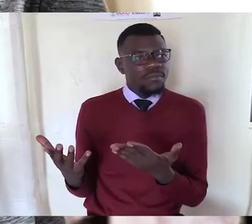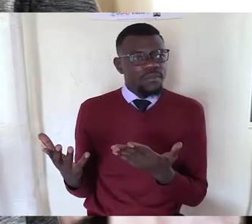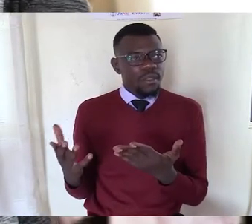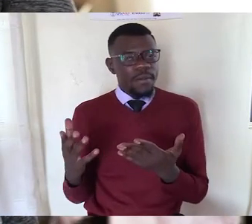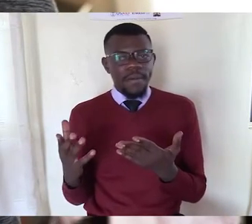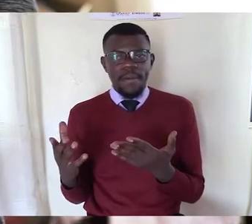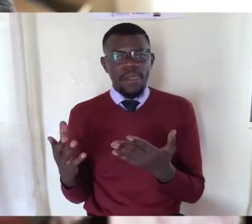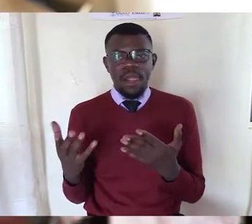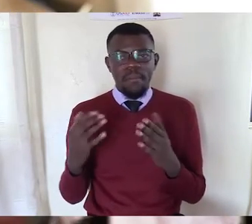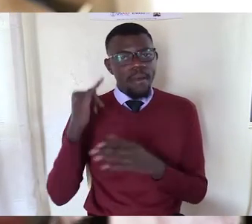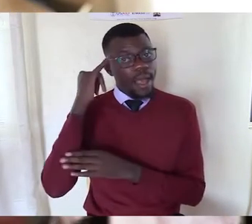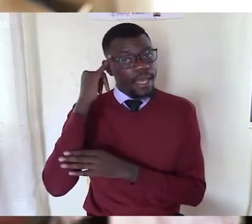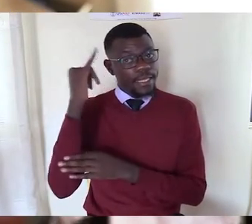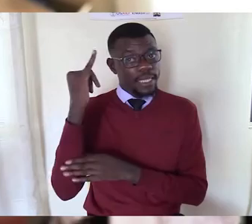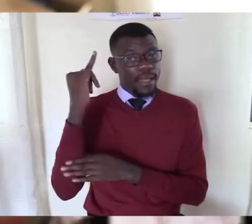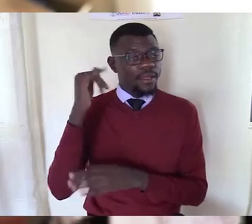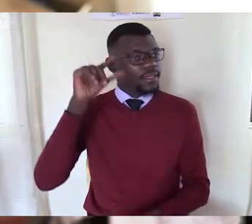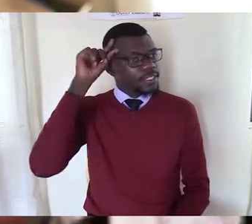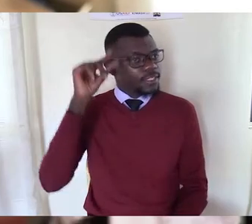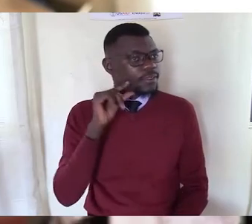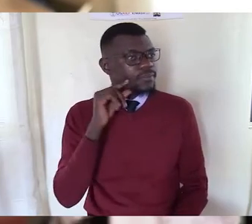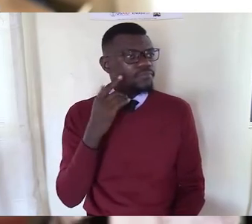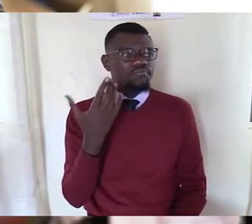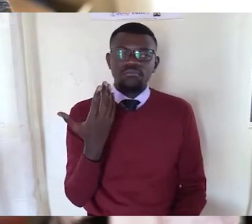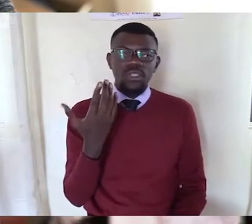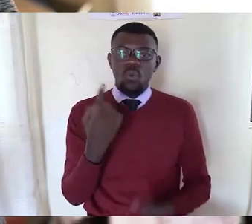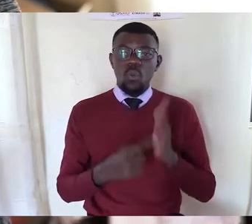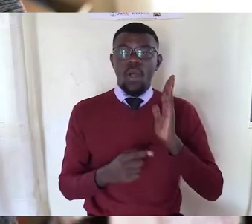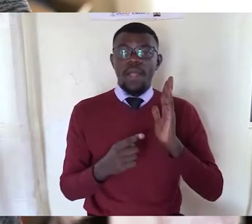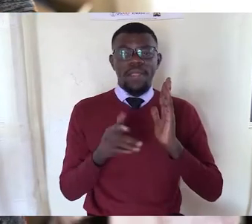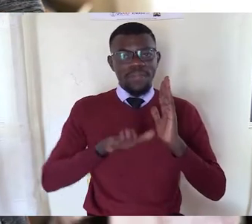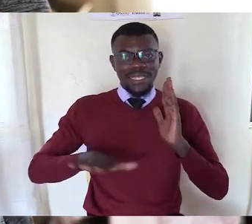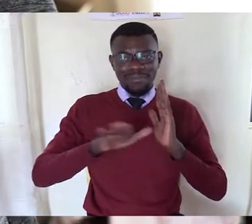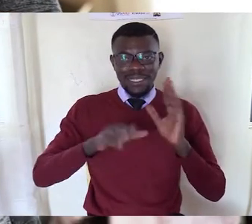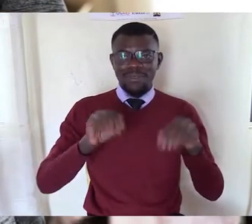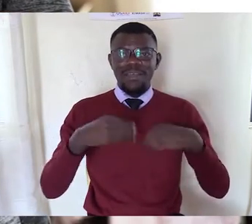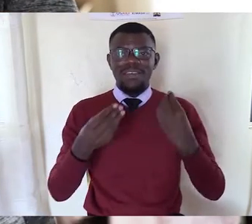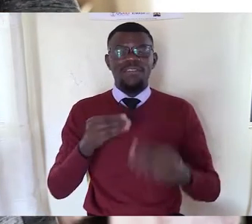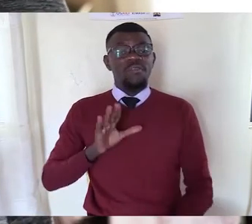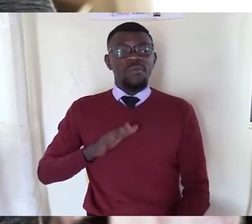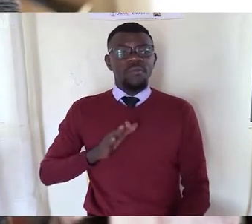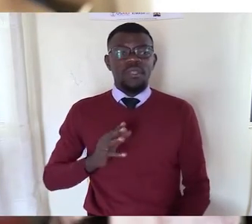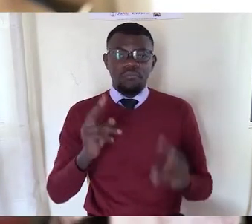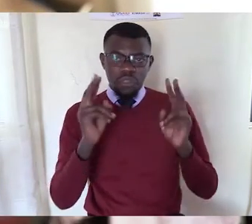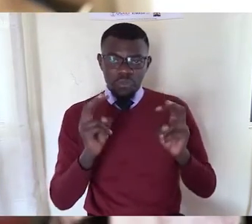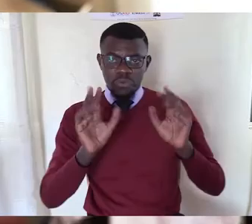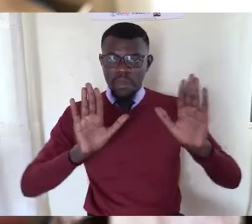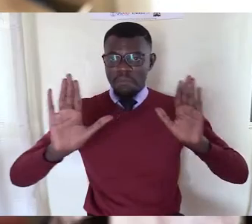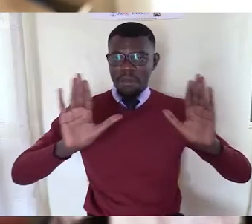I mean, the idea around gender desk is to make sure that there's space for women to speak their issues.